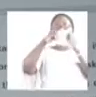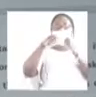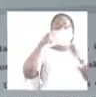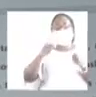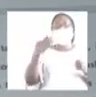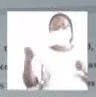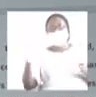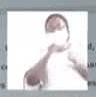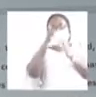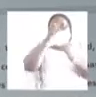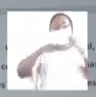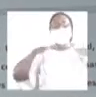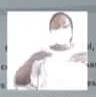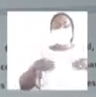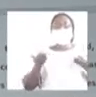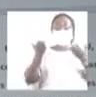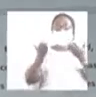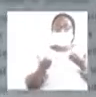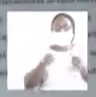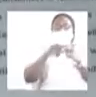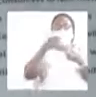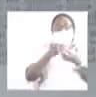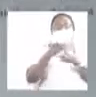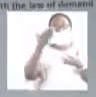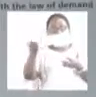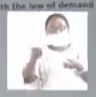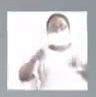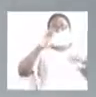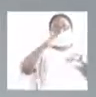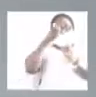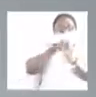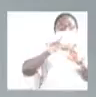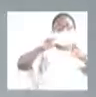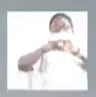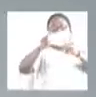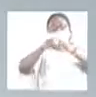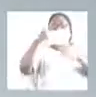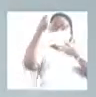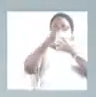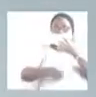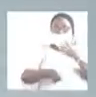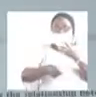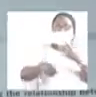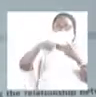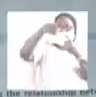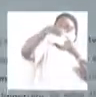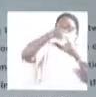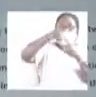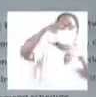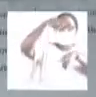rose to 200 dozens. It further explains the law of